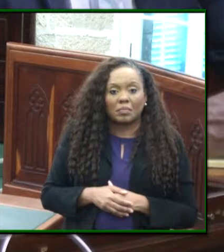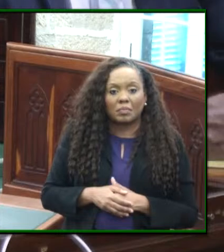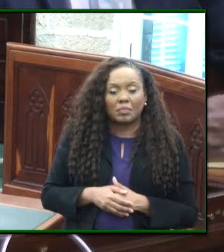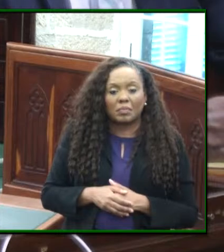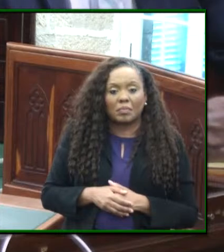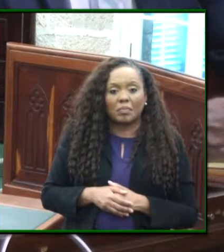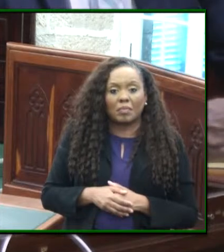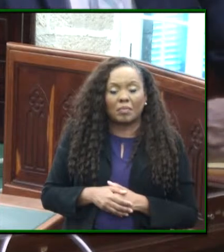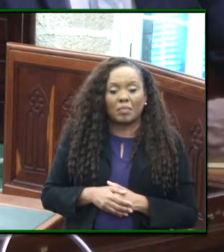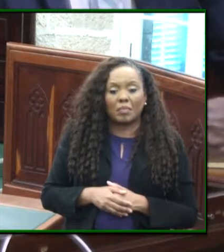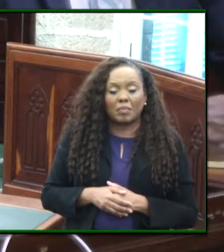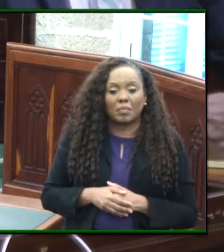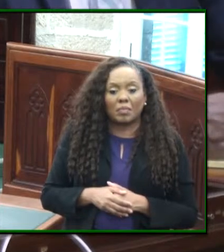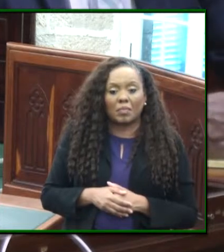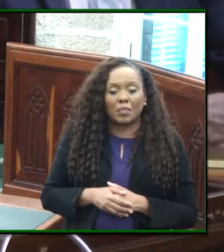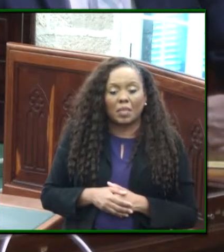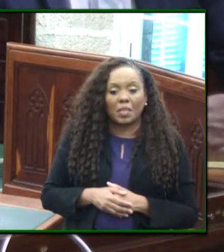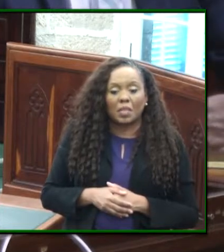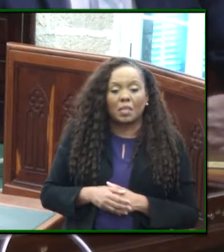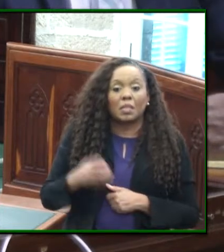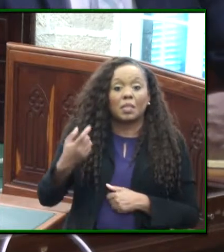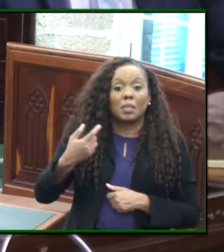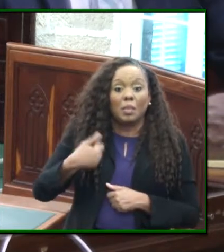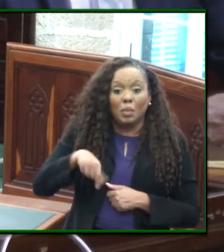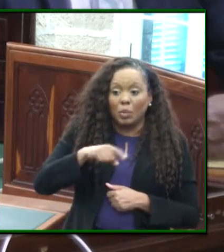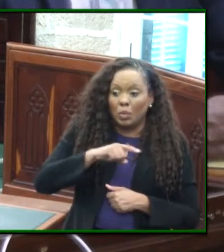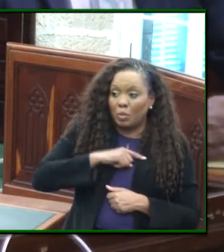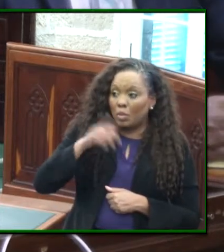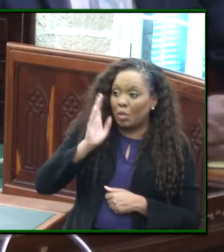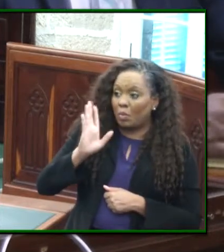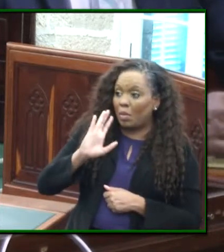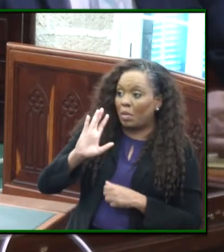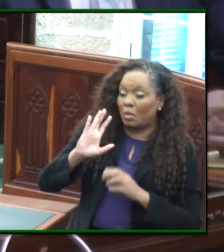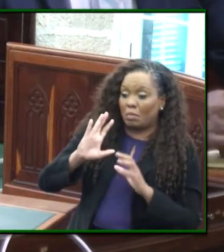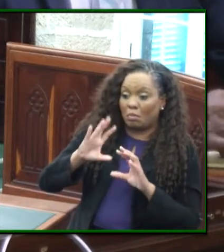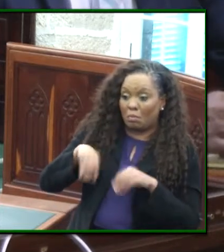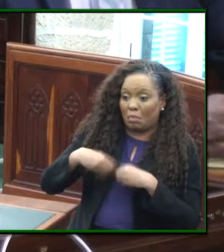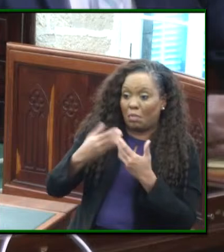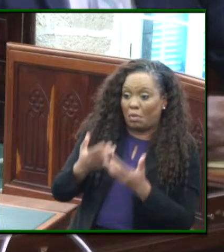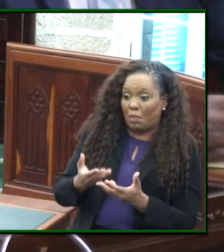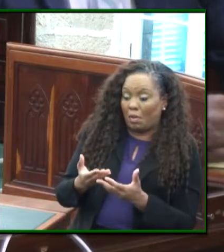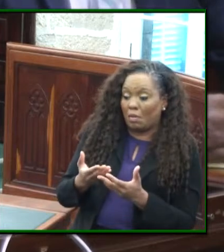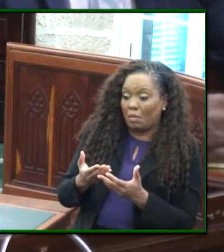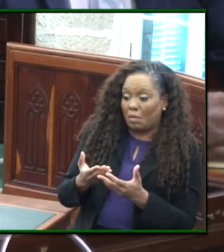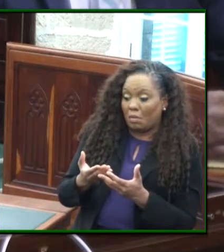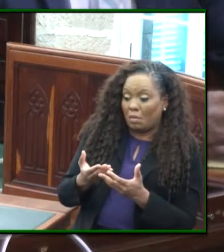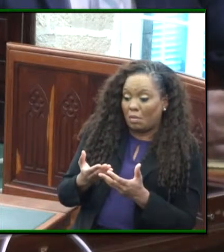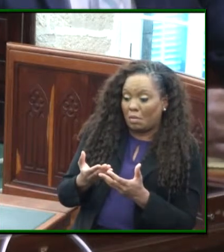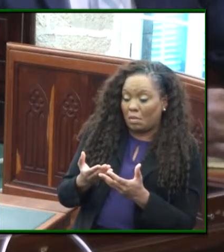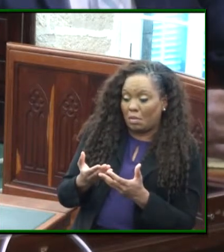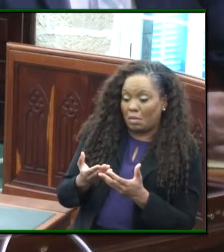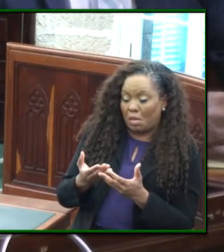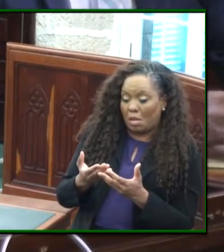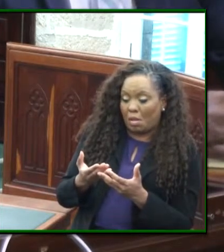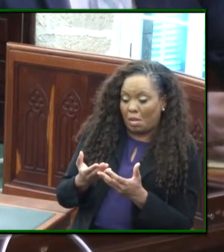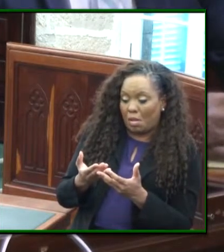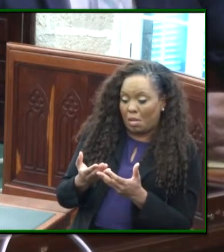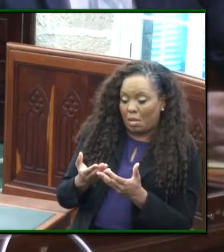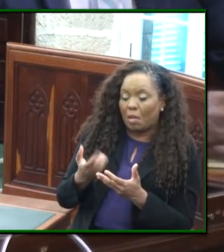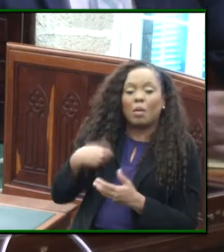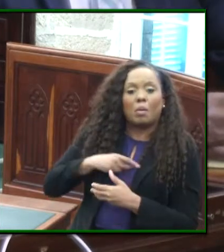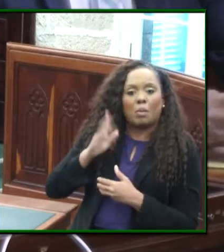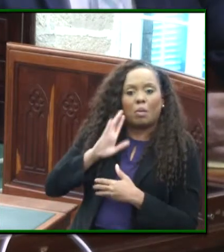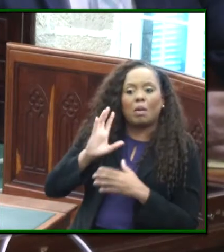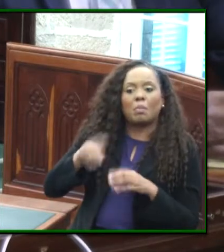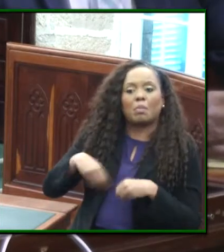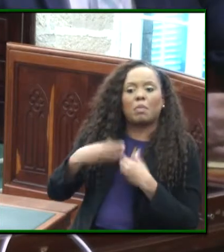the first set of people, the at-risk young men and women, because the intelligence said that they would